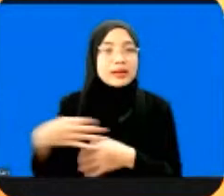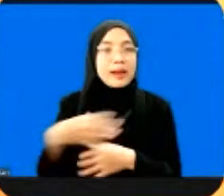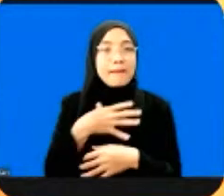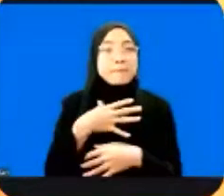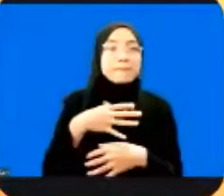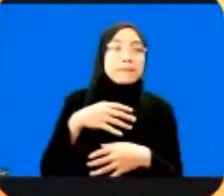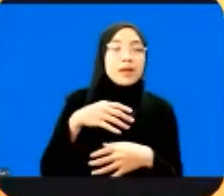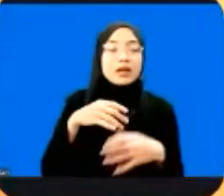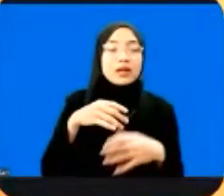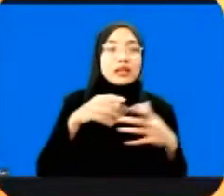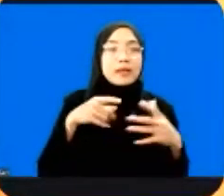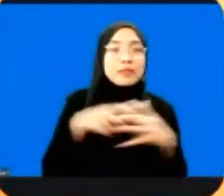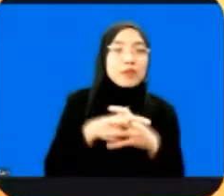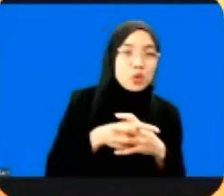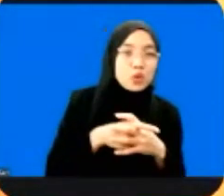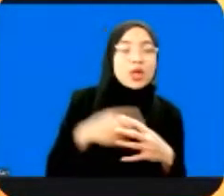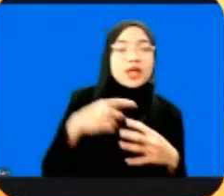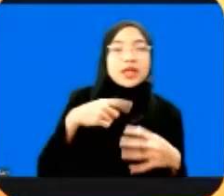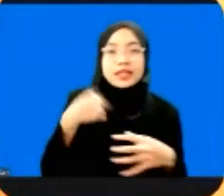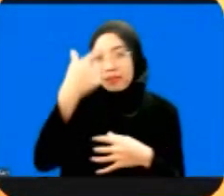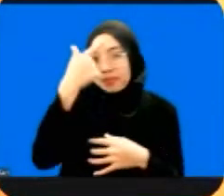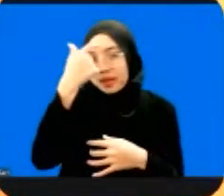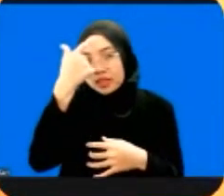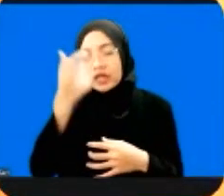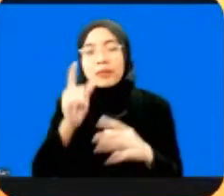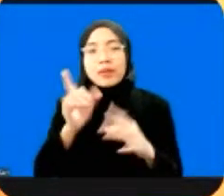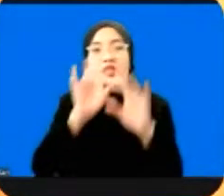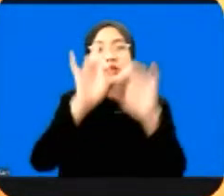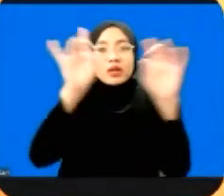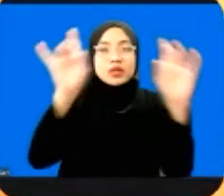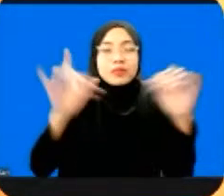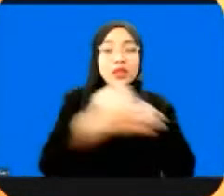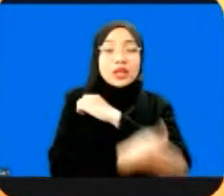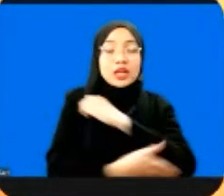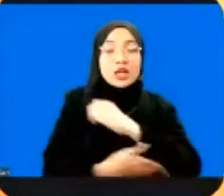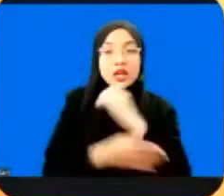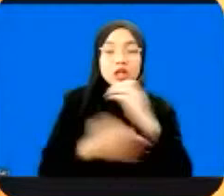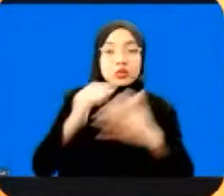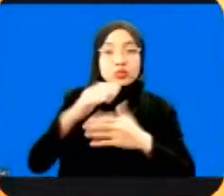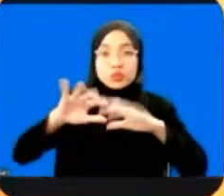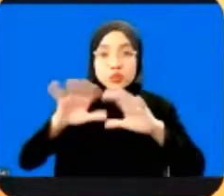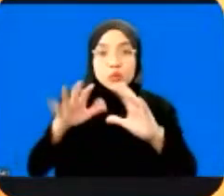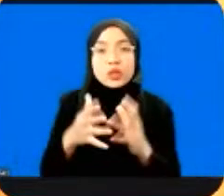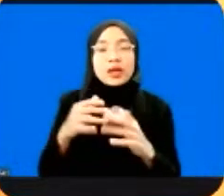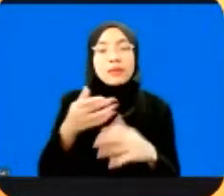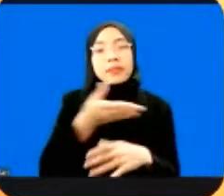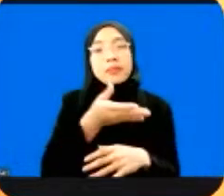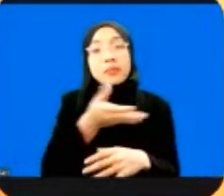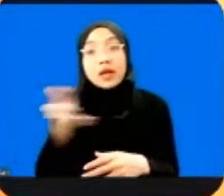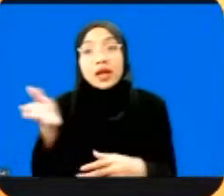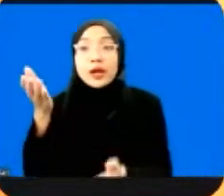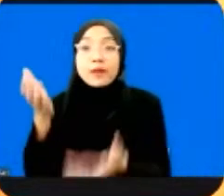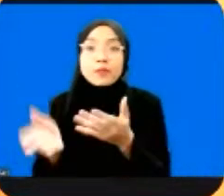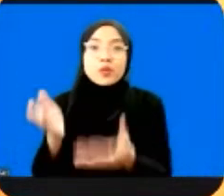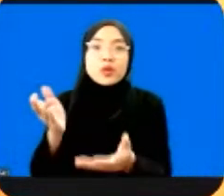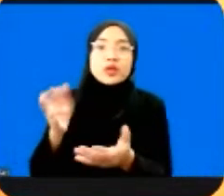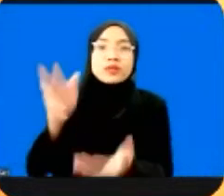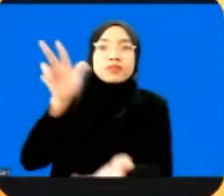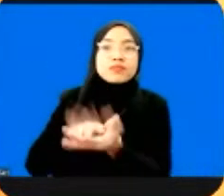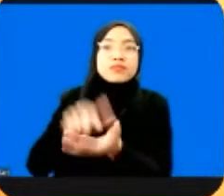world flock to criminally punish election-related